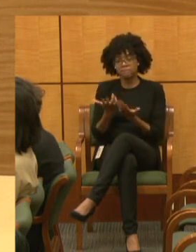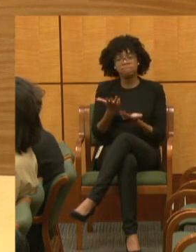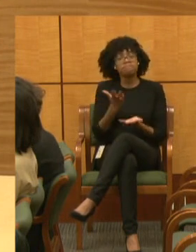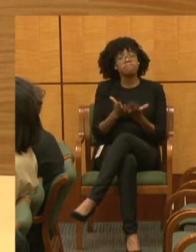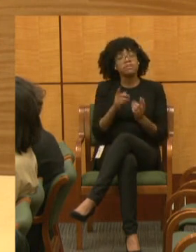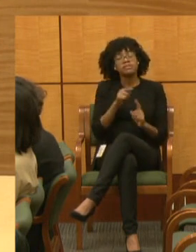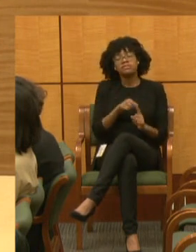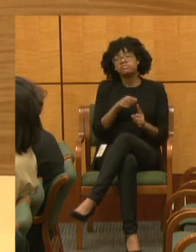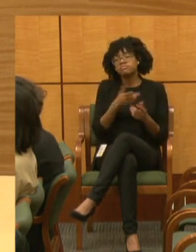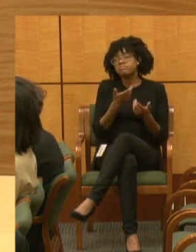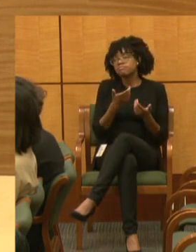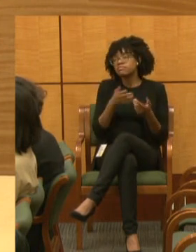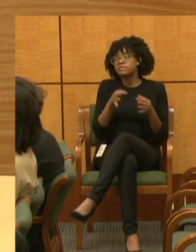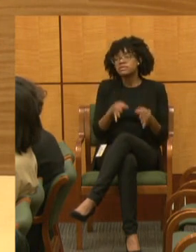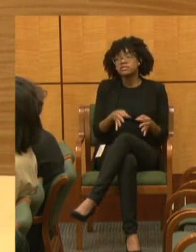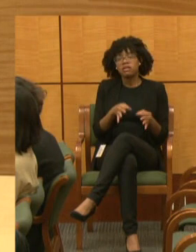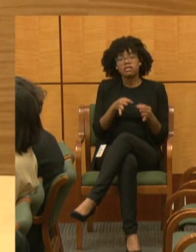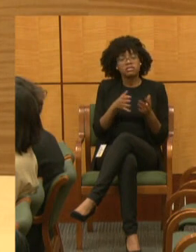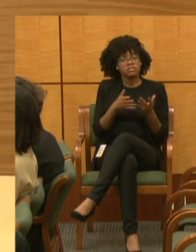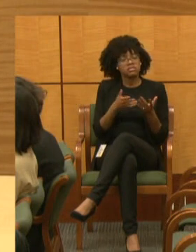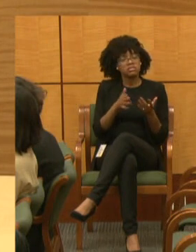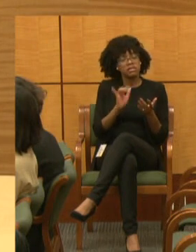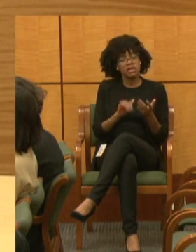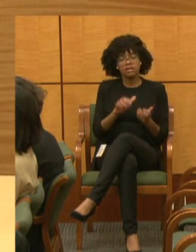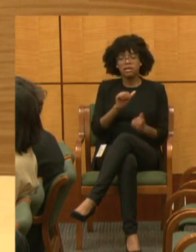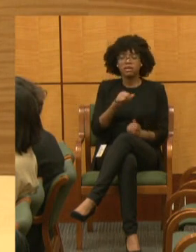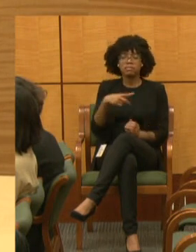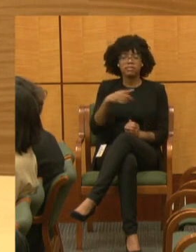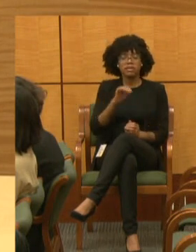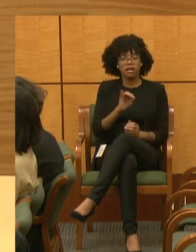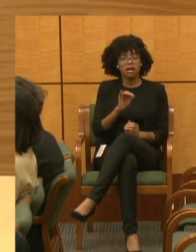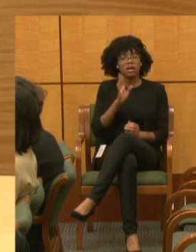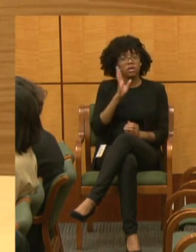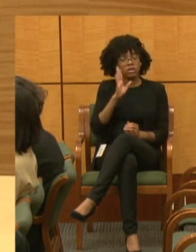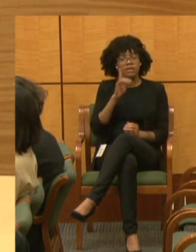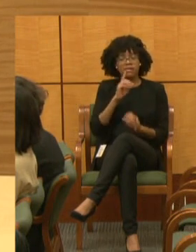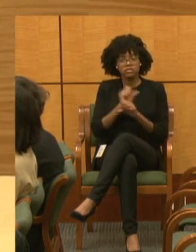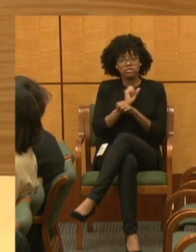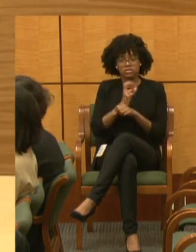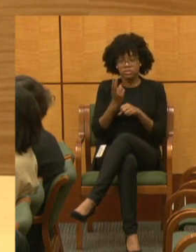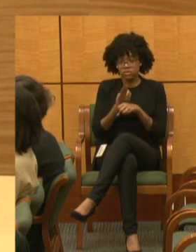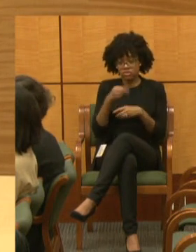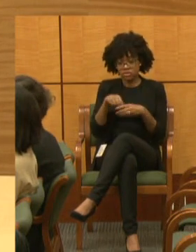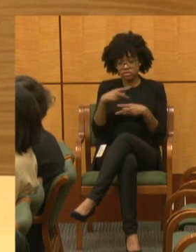have aspirations of that API being used in a finished product.